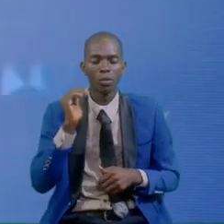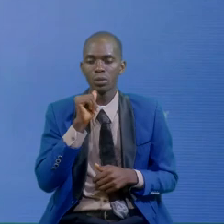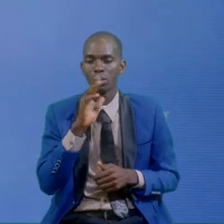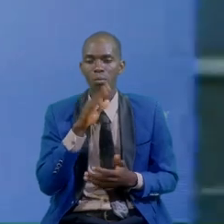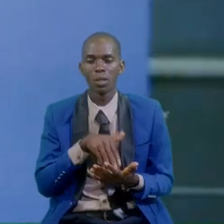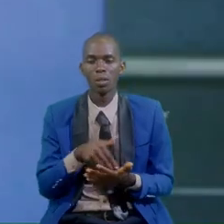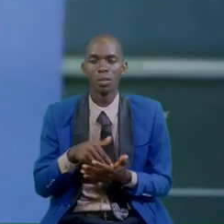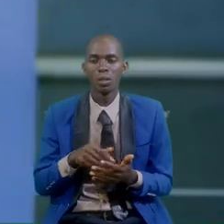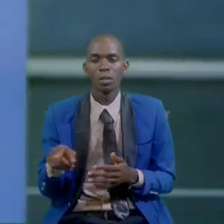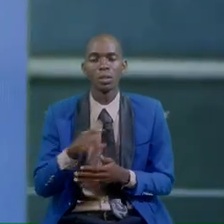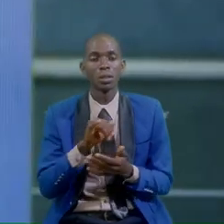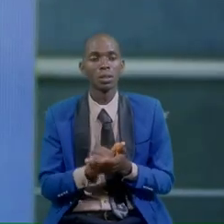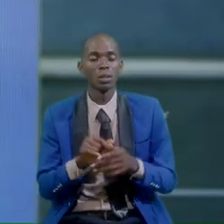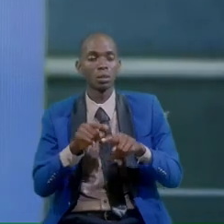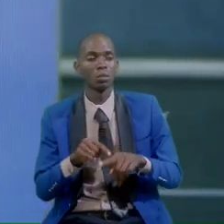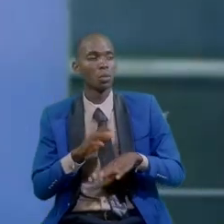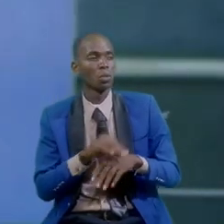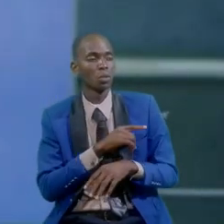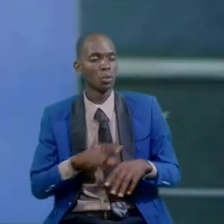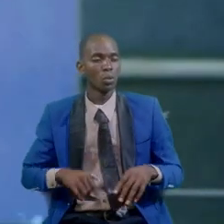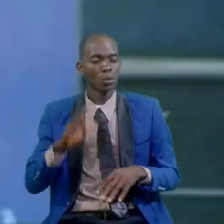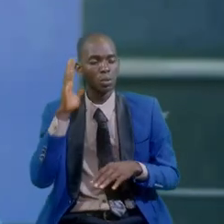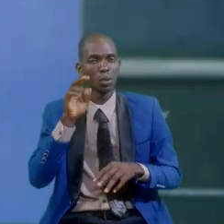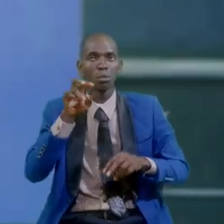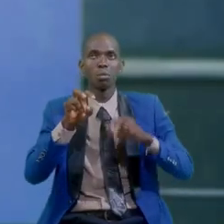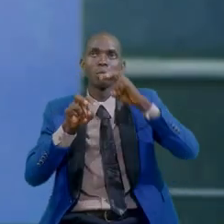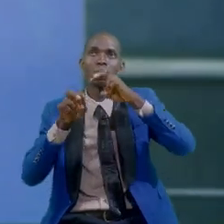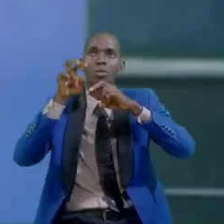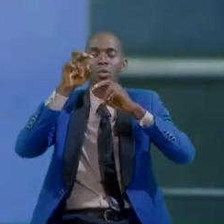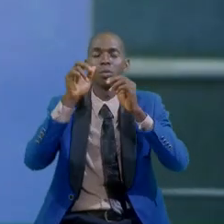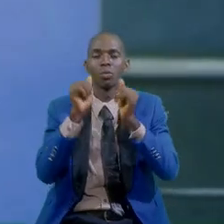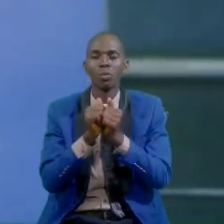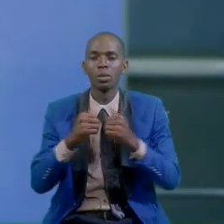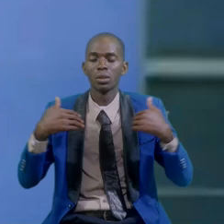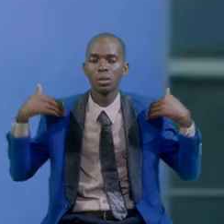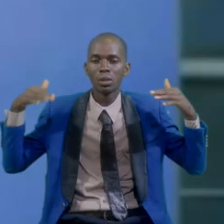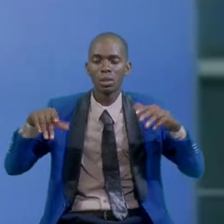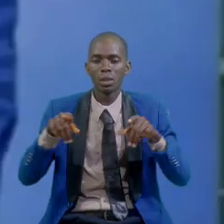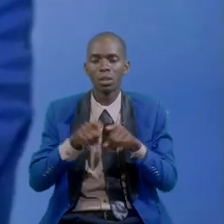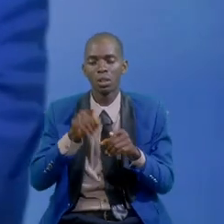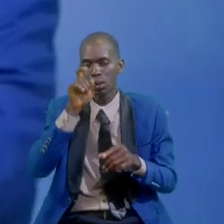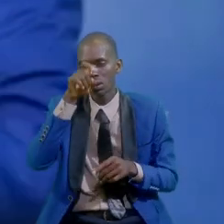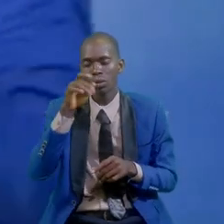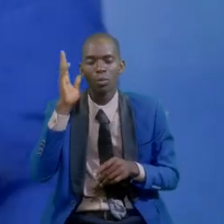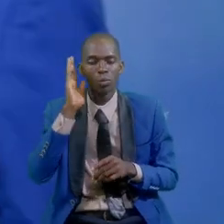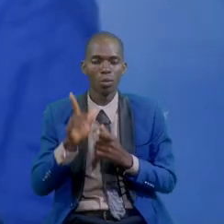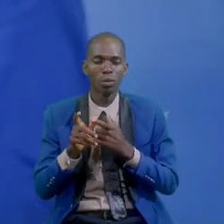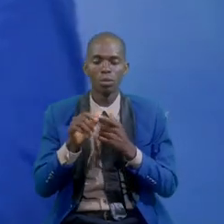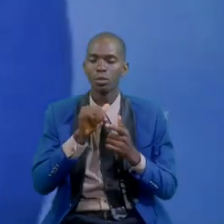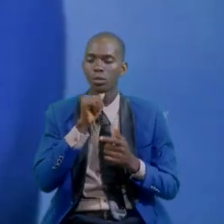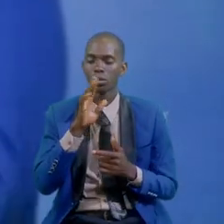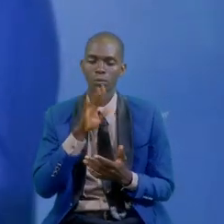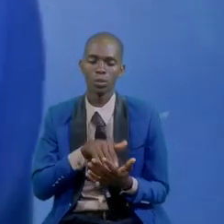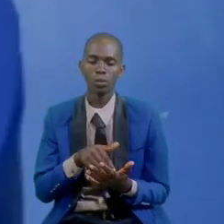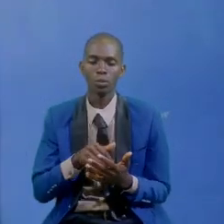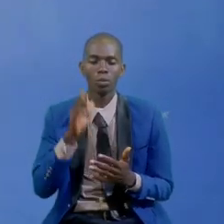that wait upon the Lord, they shall mount up with wings as eagles. They shall run, they will not be weary. They walk